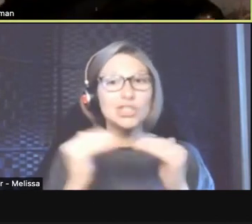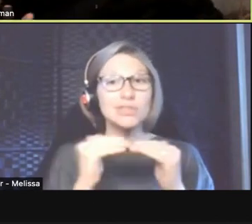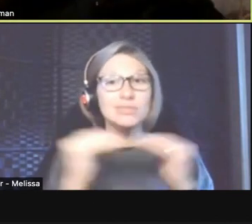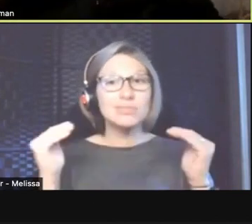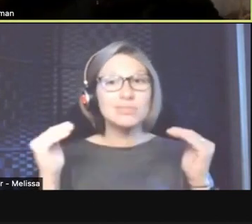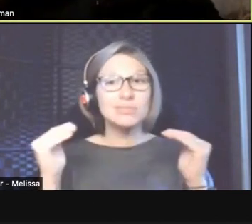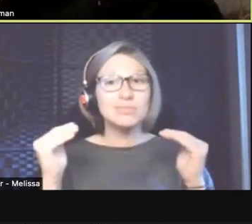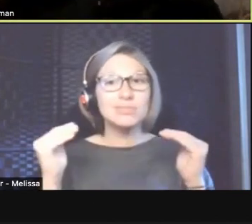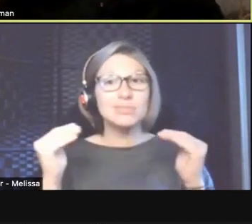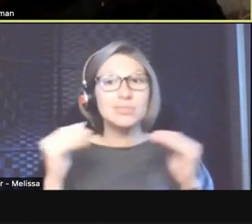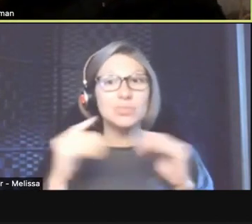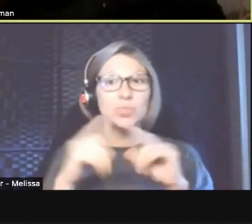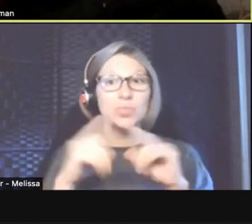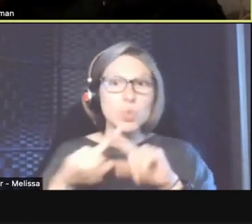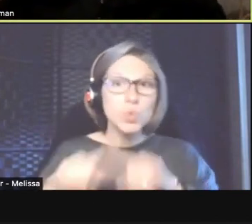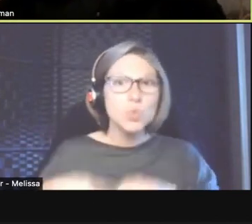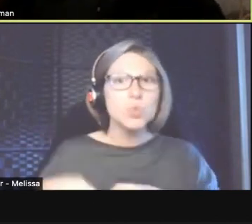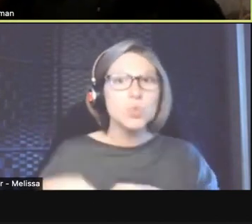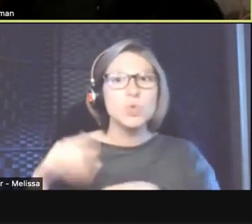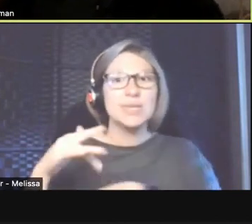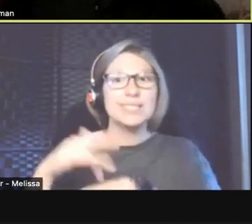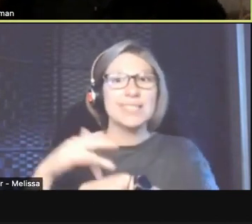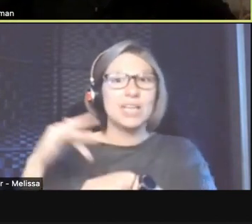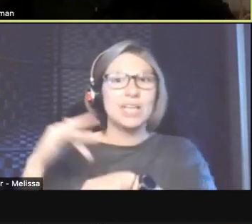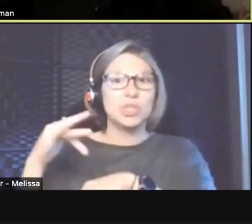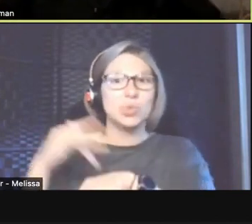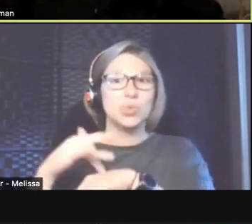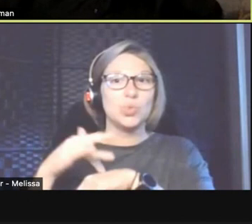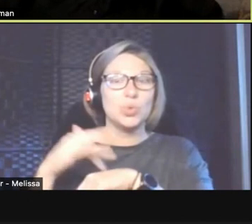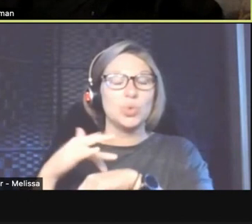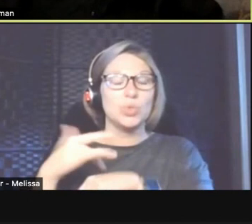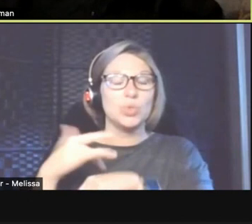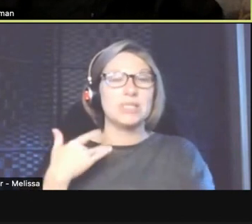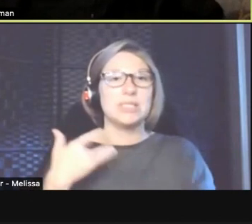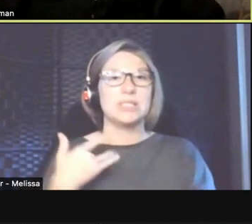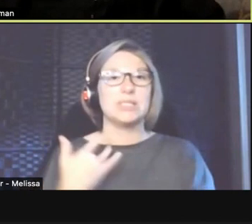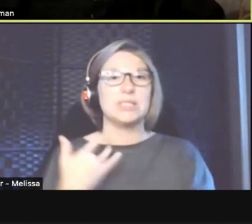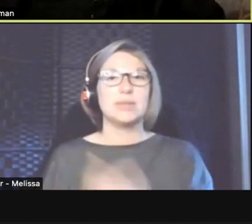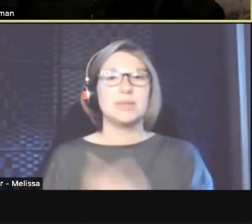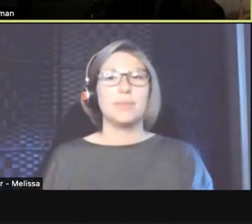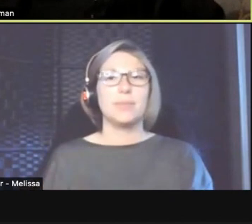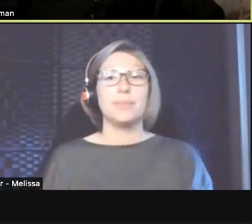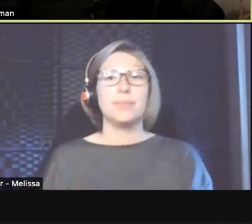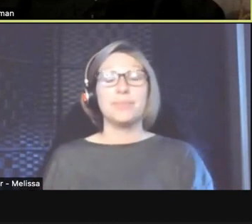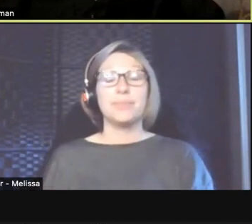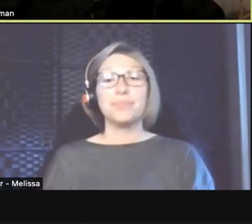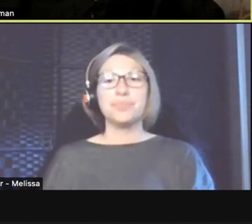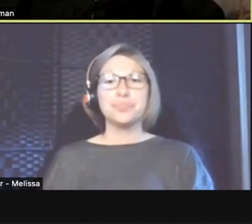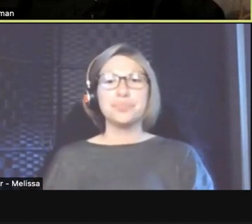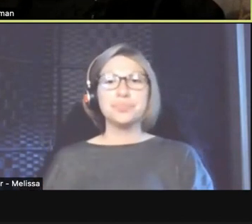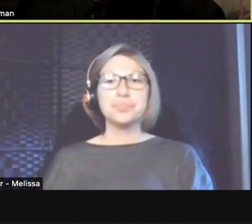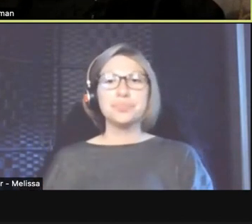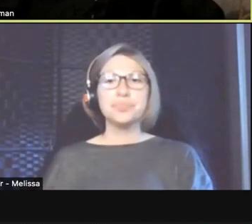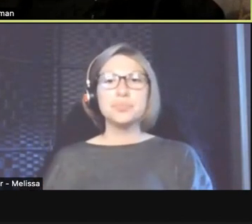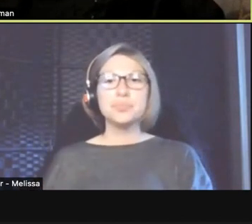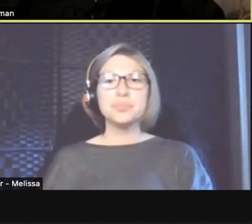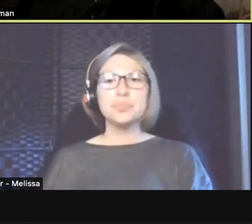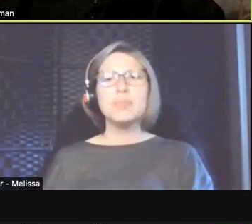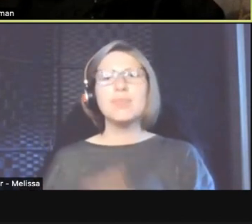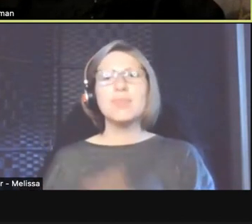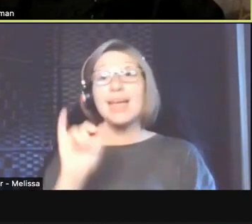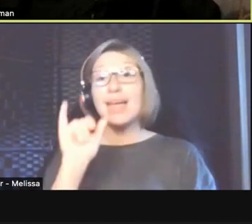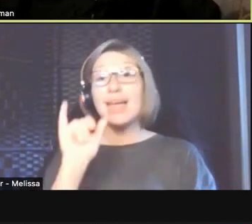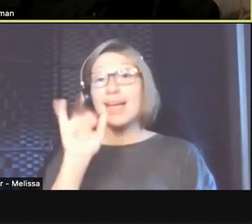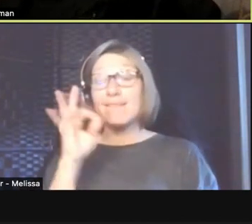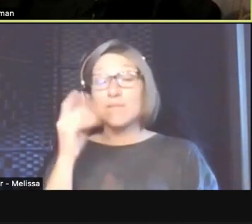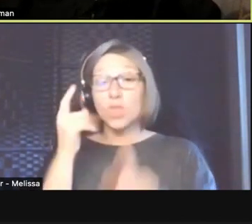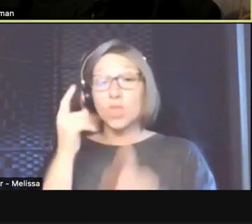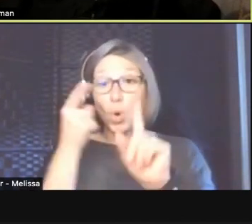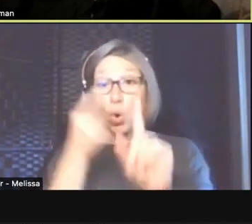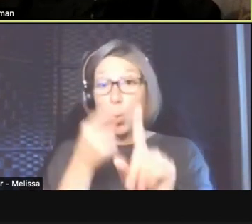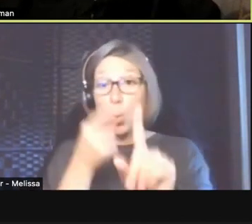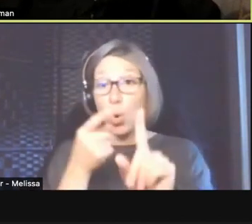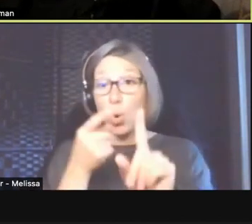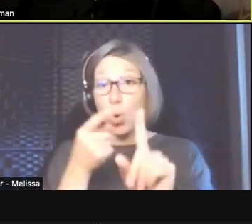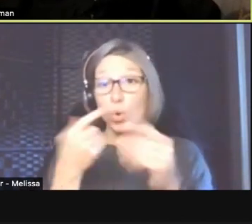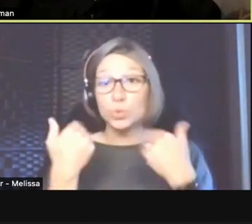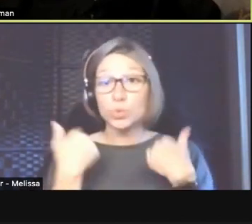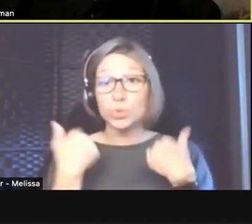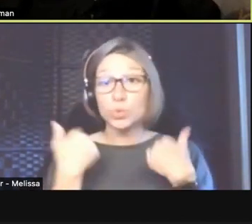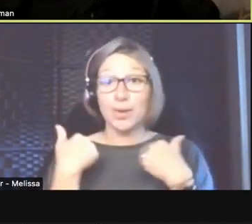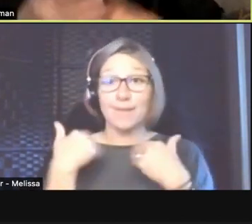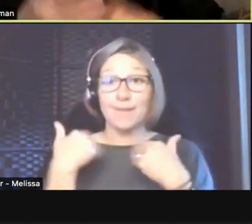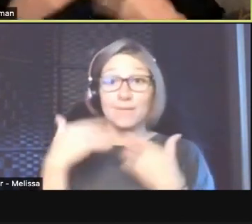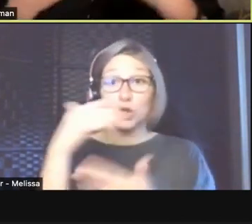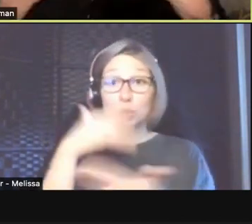so much on his tactual sense. This is supposed to, I mean, if the goal here is to have a social gathering